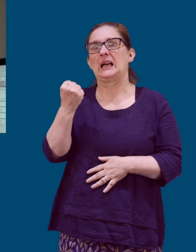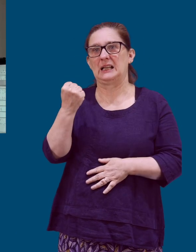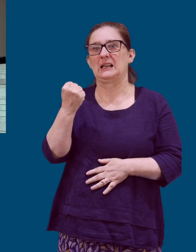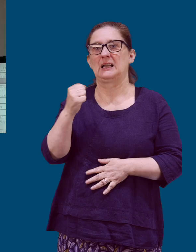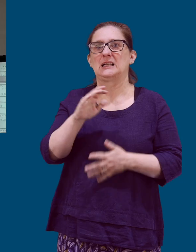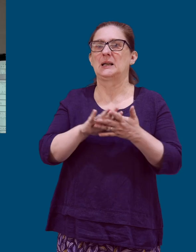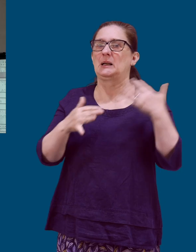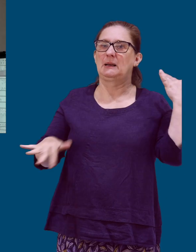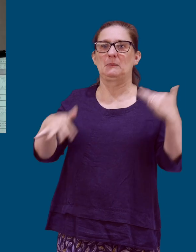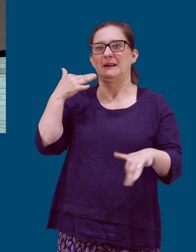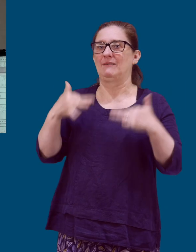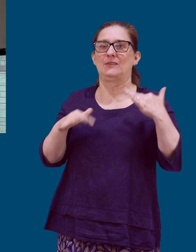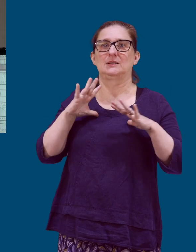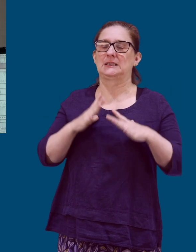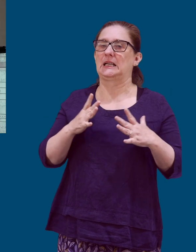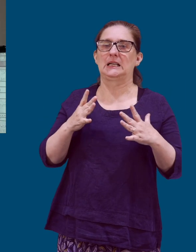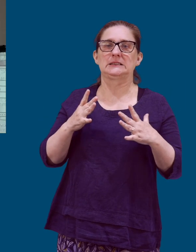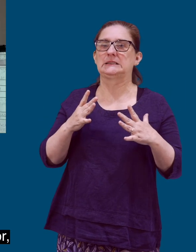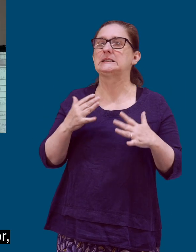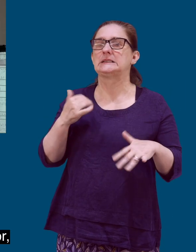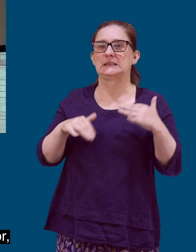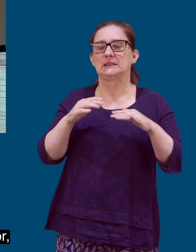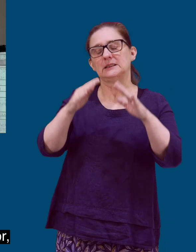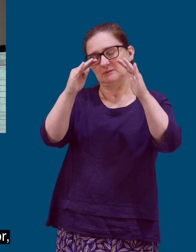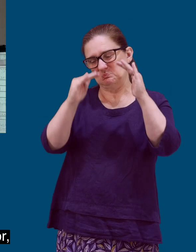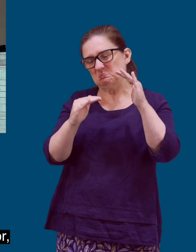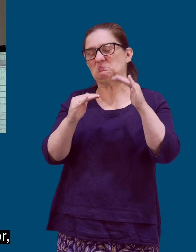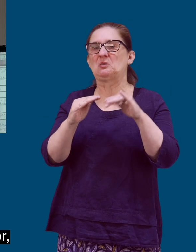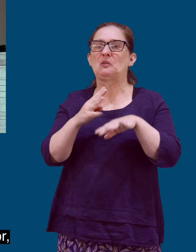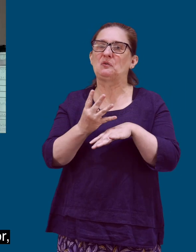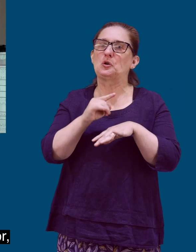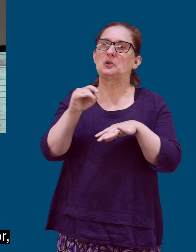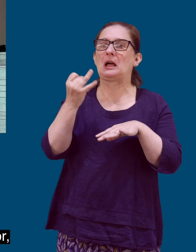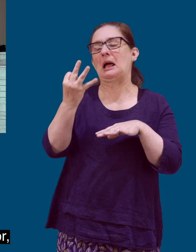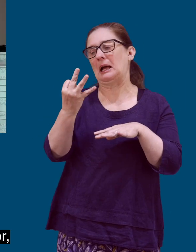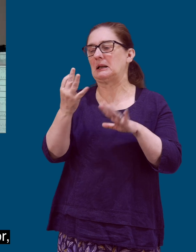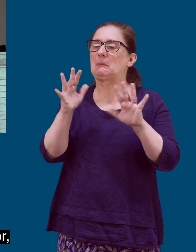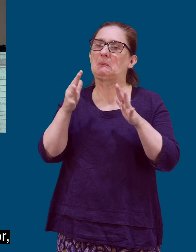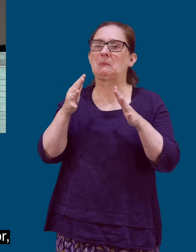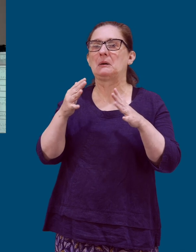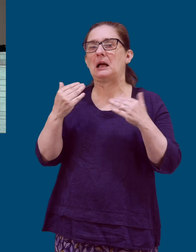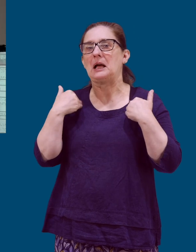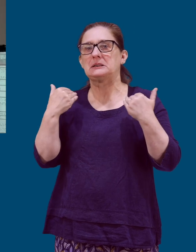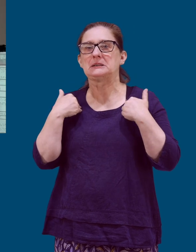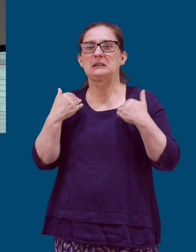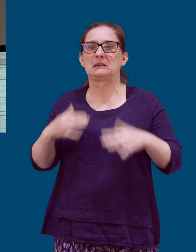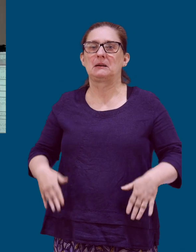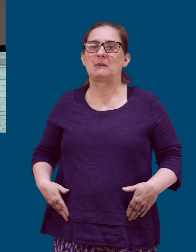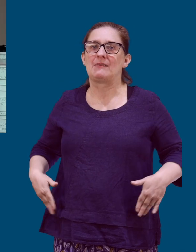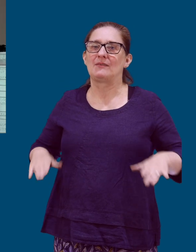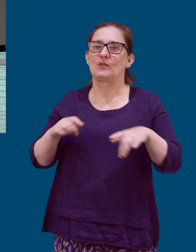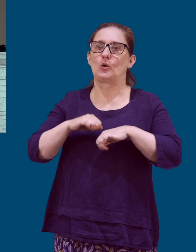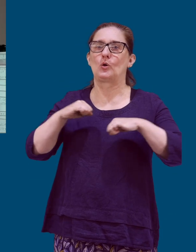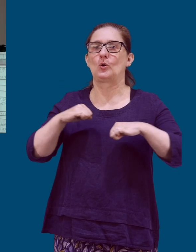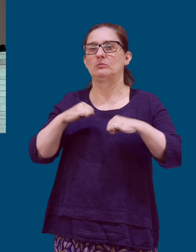work, painful, tired. Pain? Yes, level 4 to 8, medium exercise, pelvic floor, dead bug, Superman,